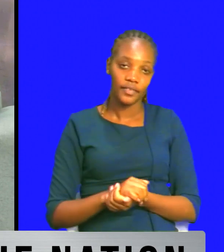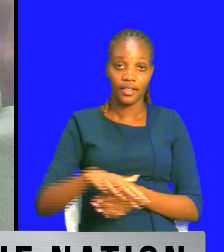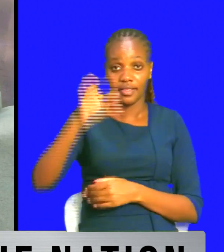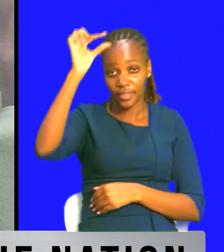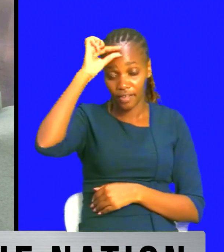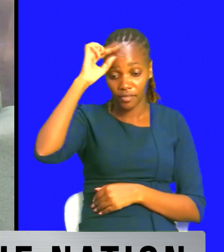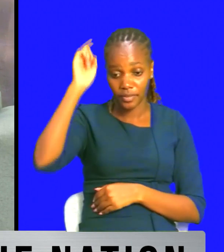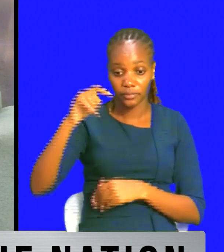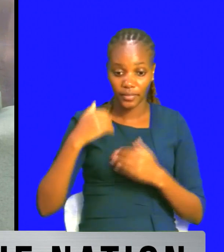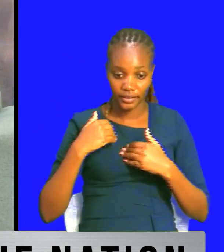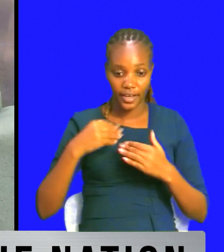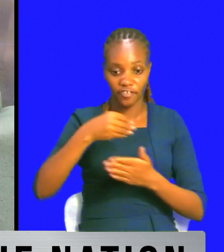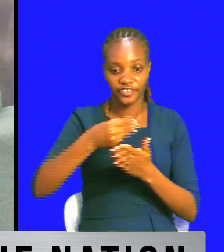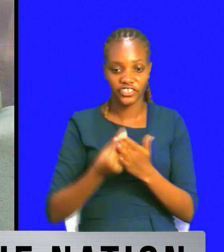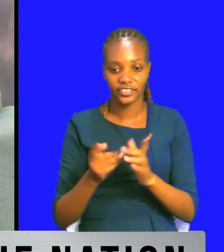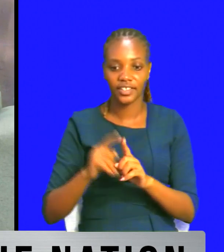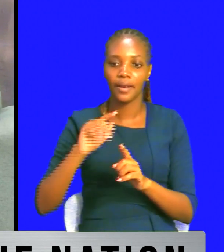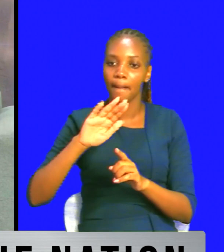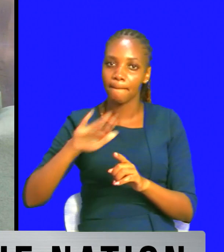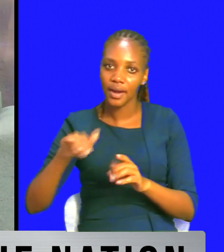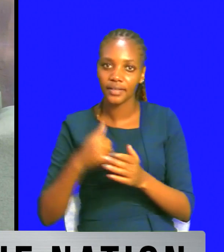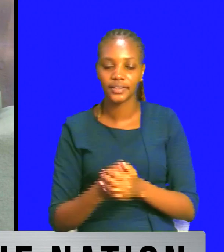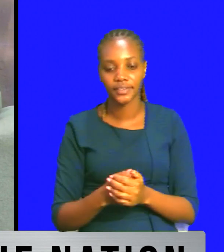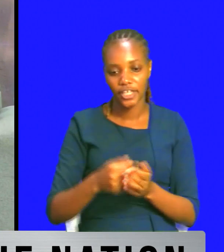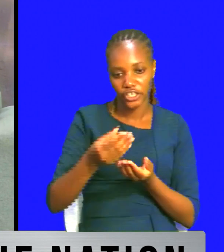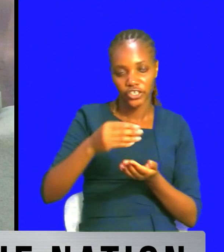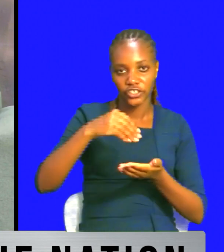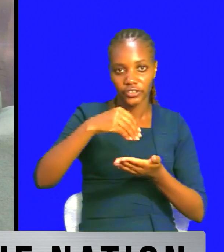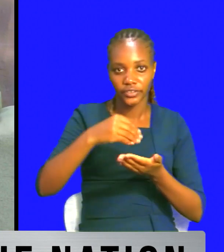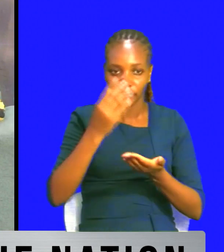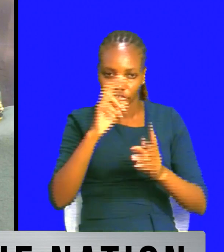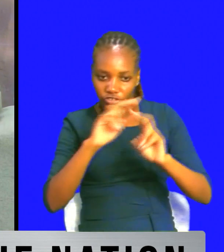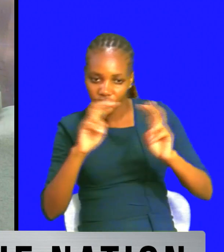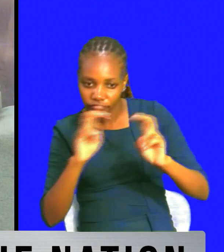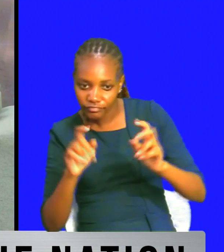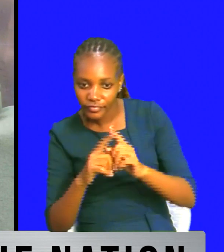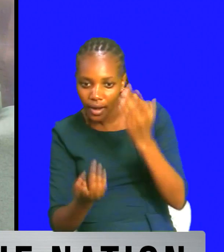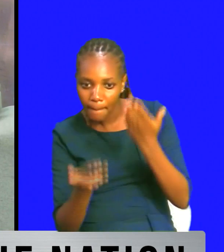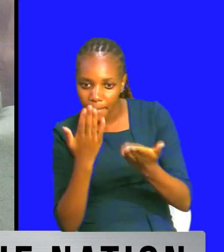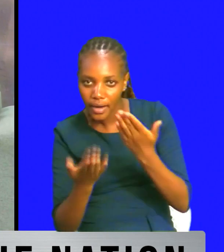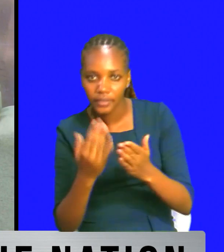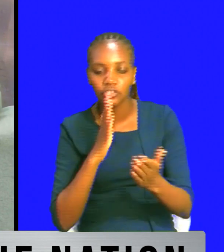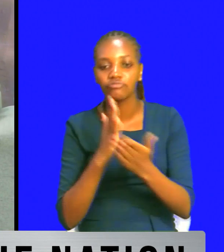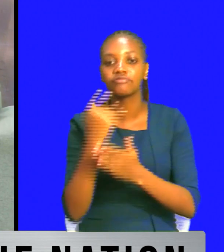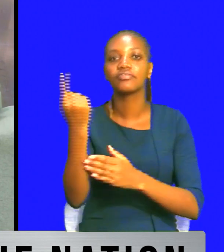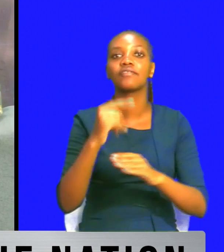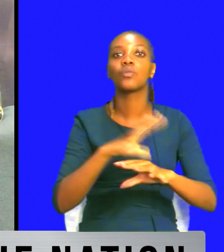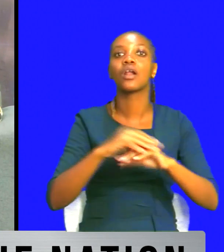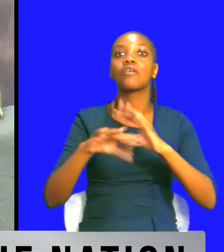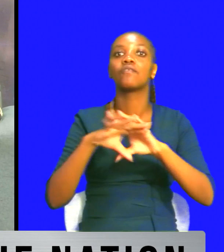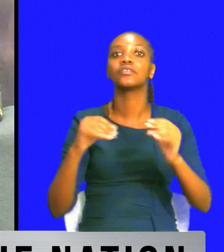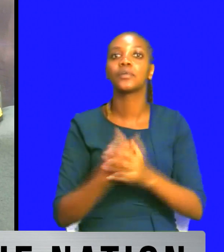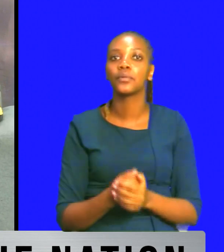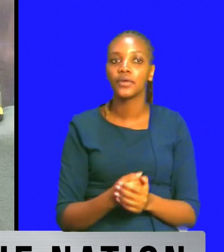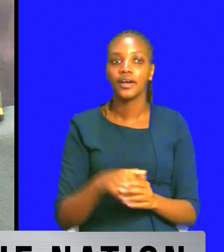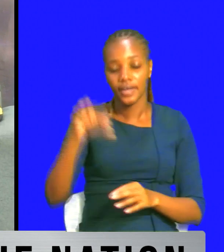have checks and balances. We need to check and balance everything so that everybody is comfortable. The government can get what it